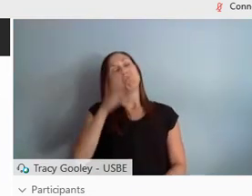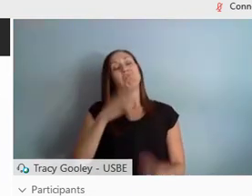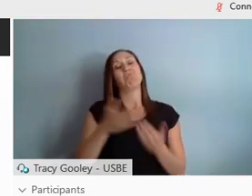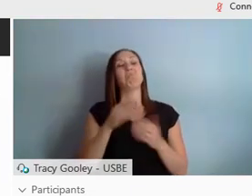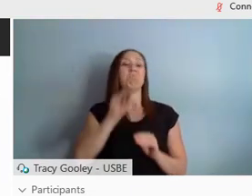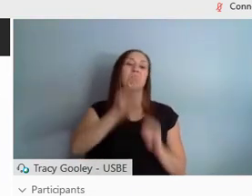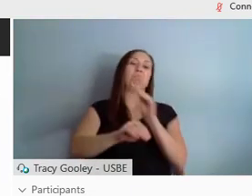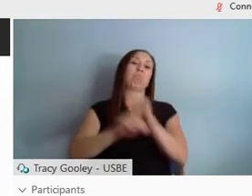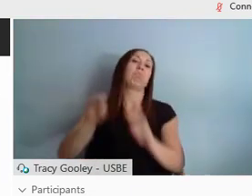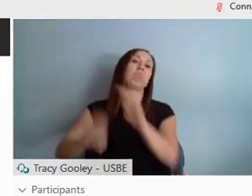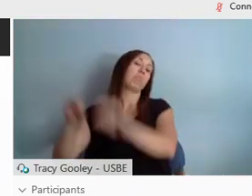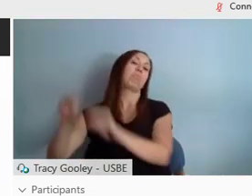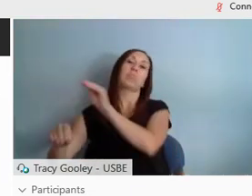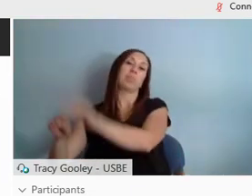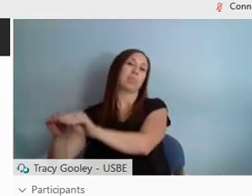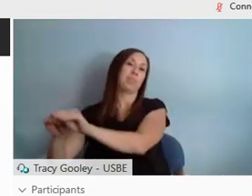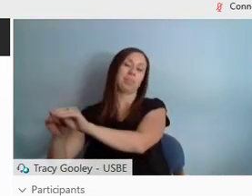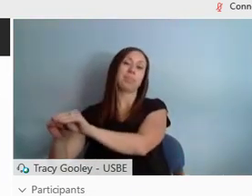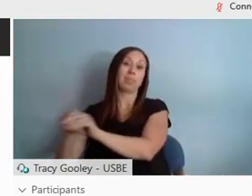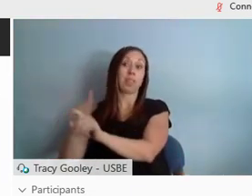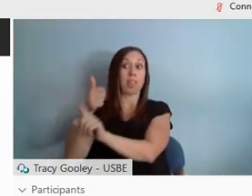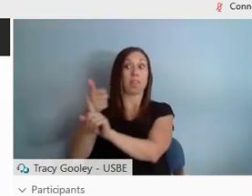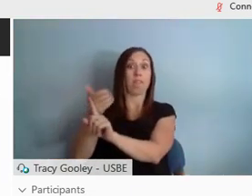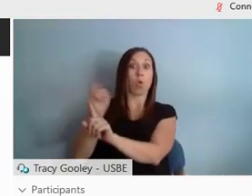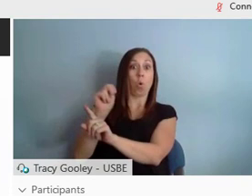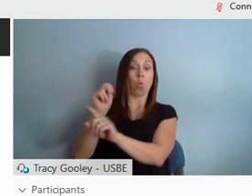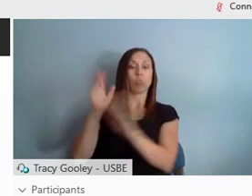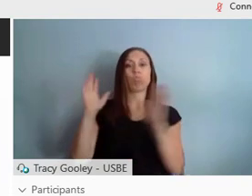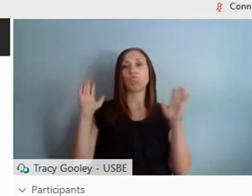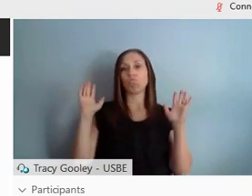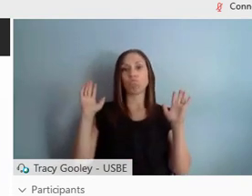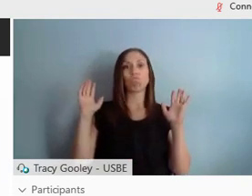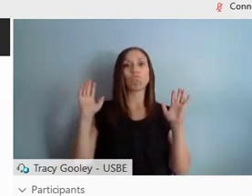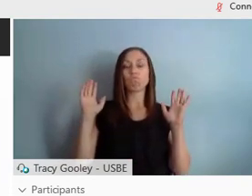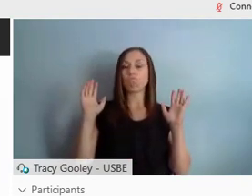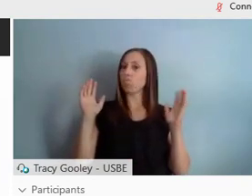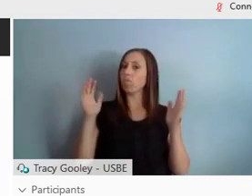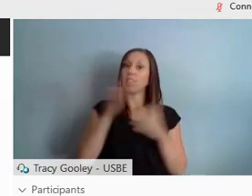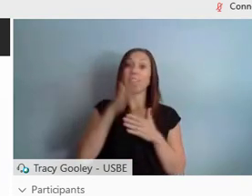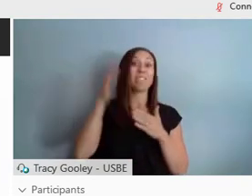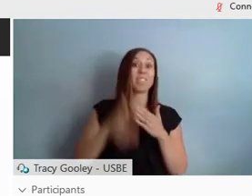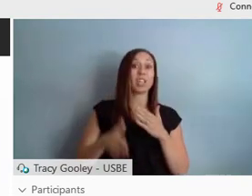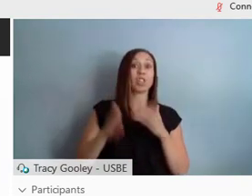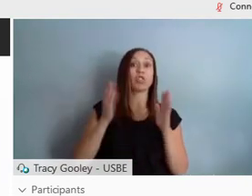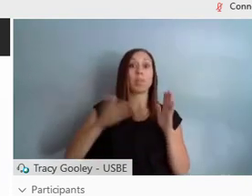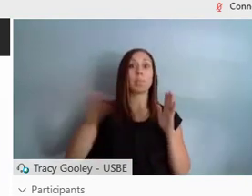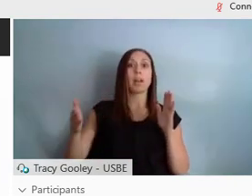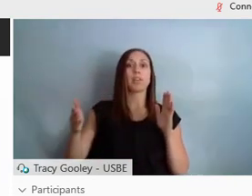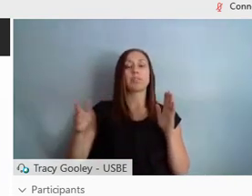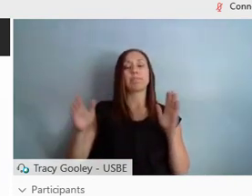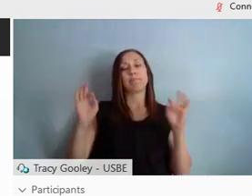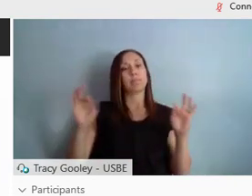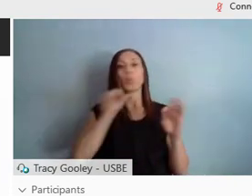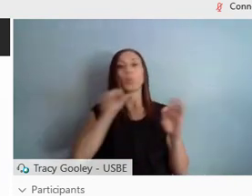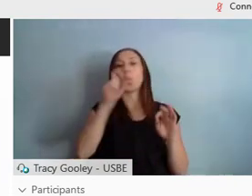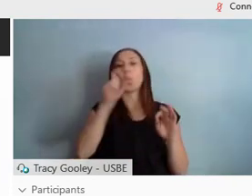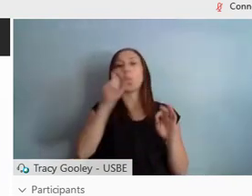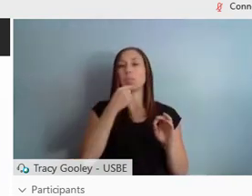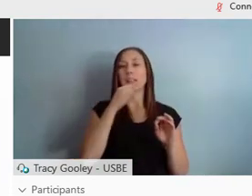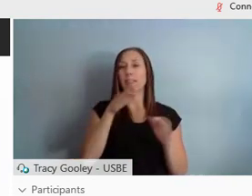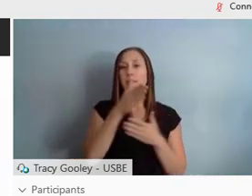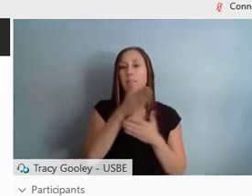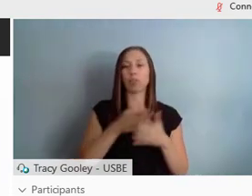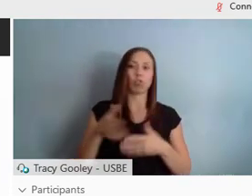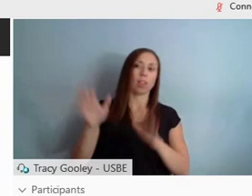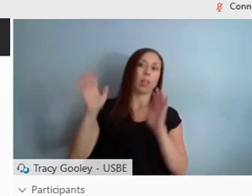placing the patterns or the manipulatives on their own and just finish that pattern off, you don't need to say that part, just let